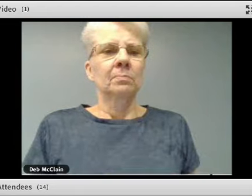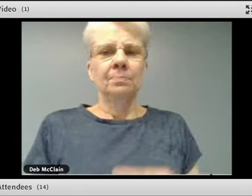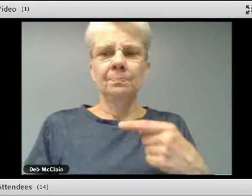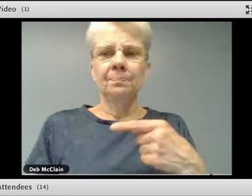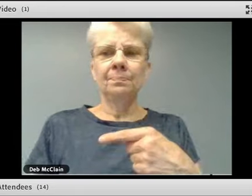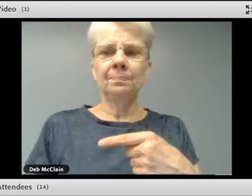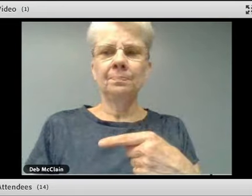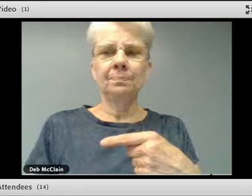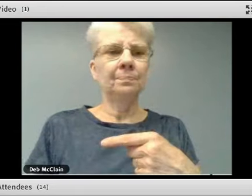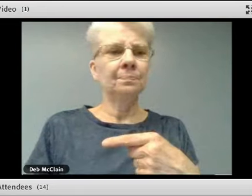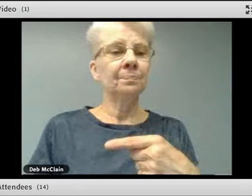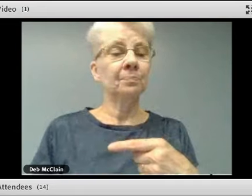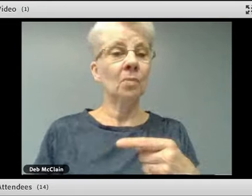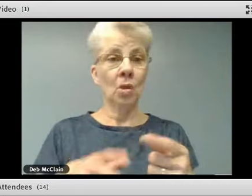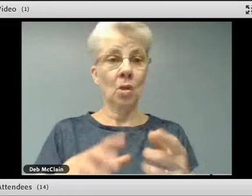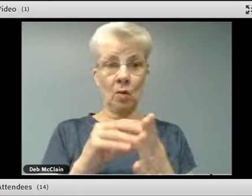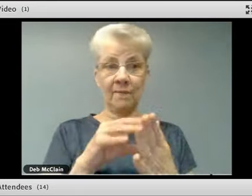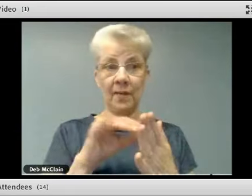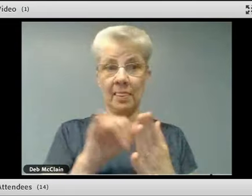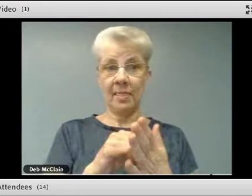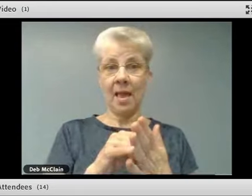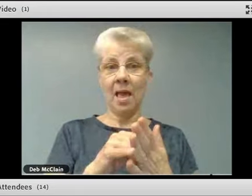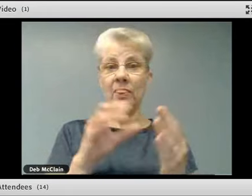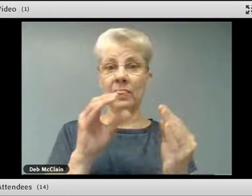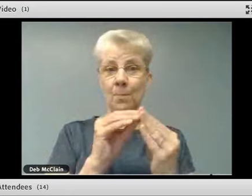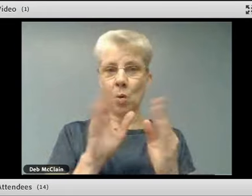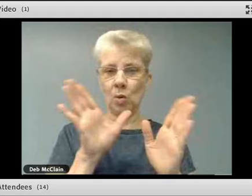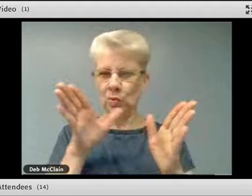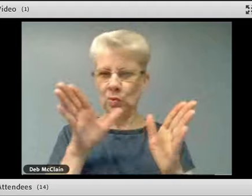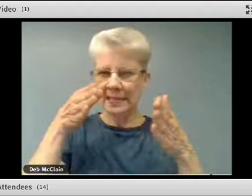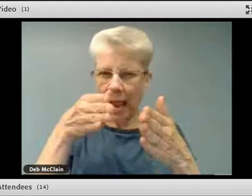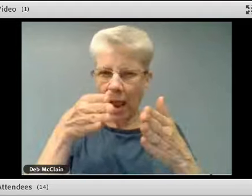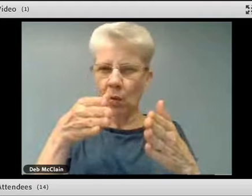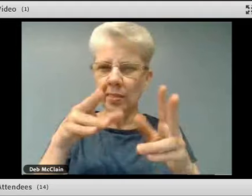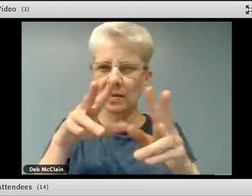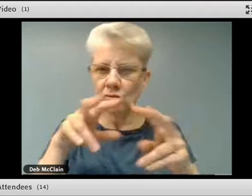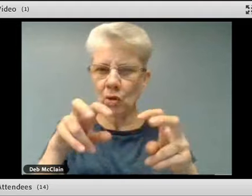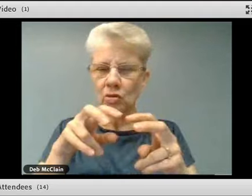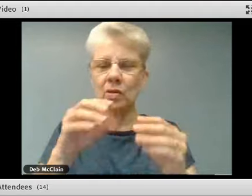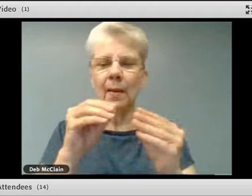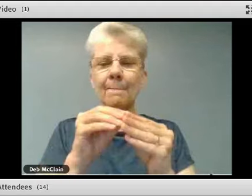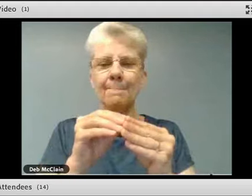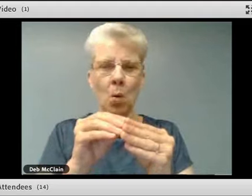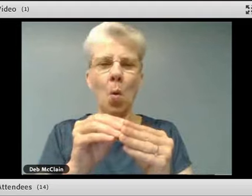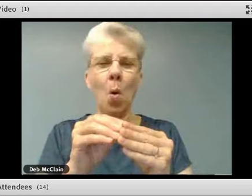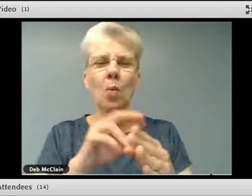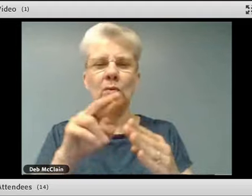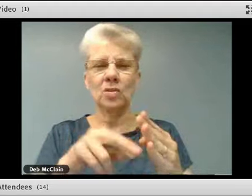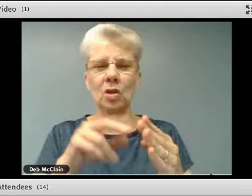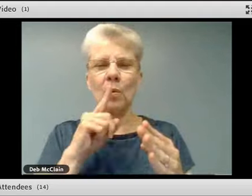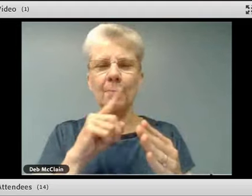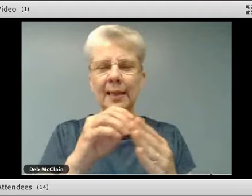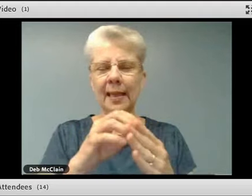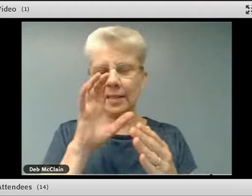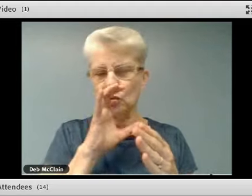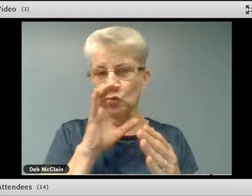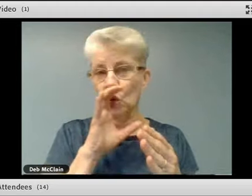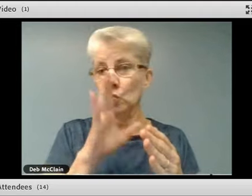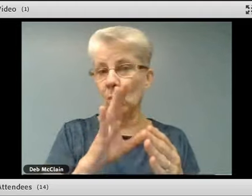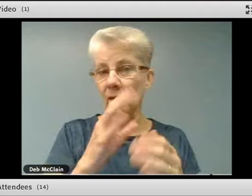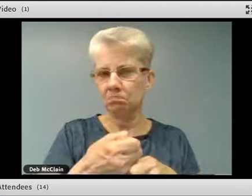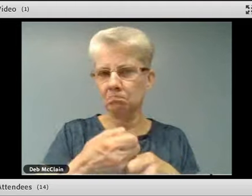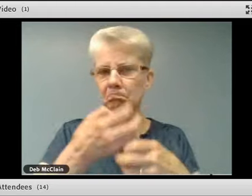So you'll find that the more you narrow your search, the more diminished your results will be in the search. Before you diminish